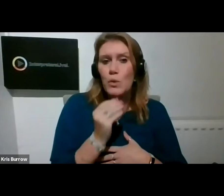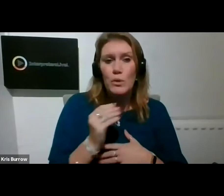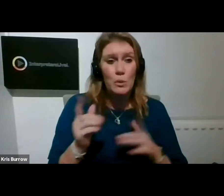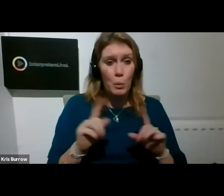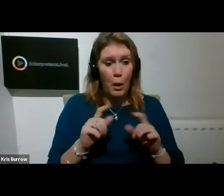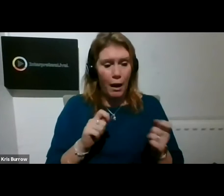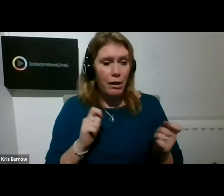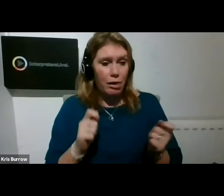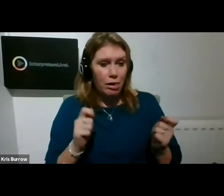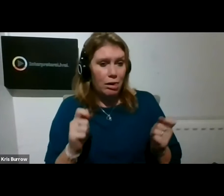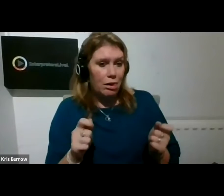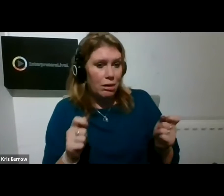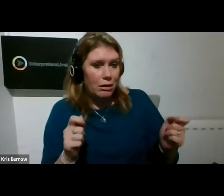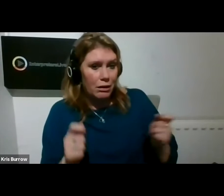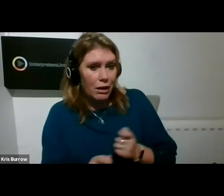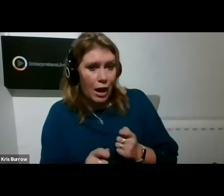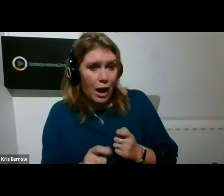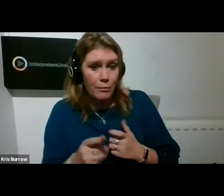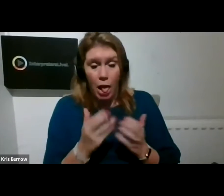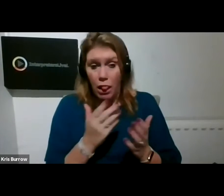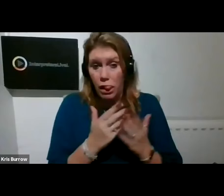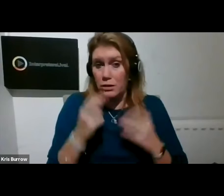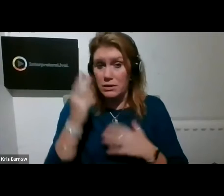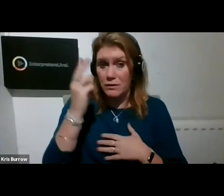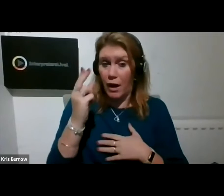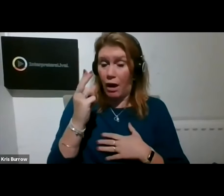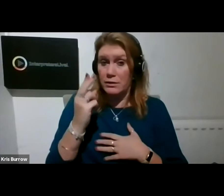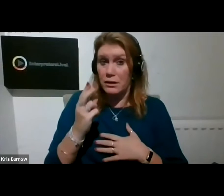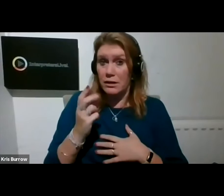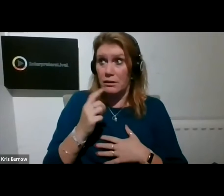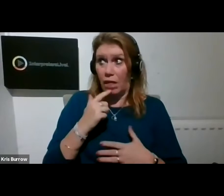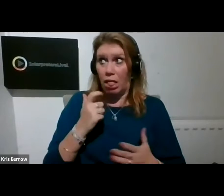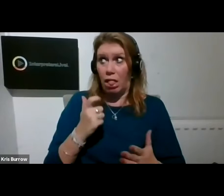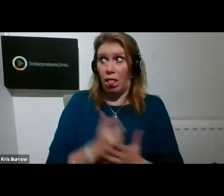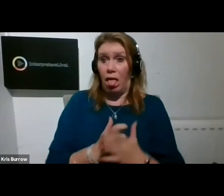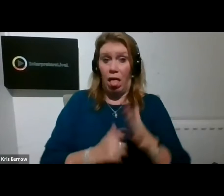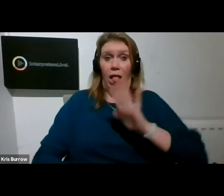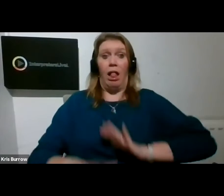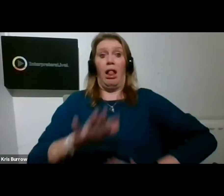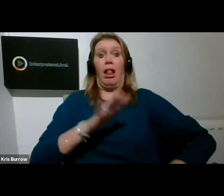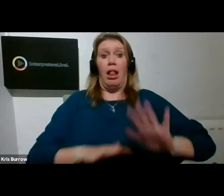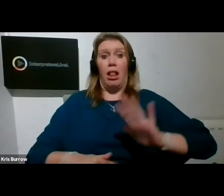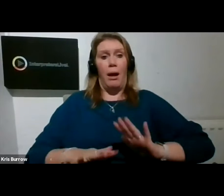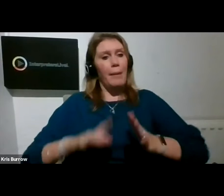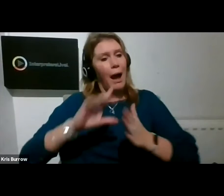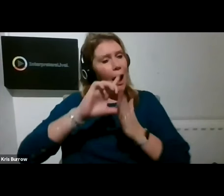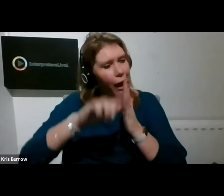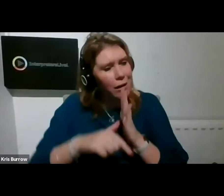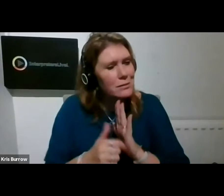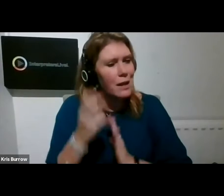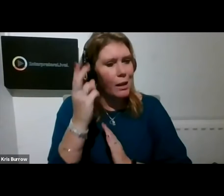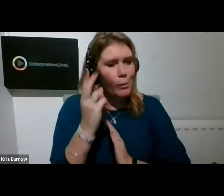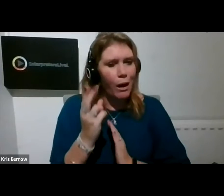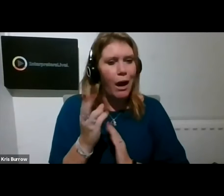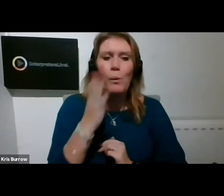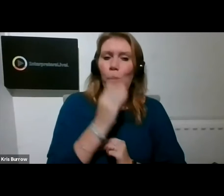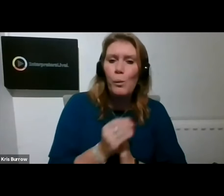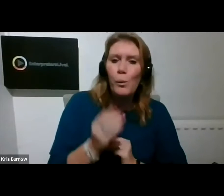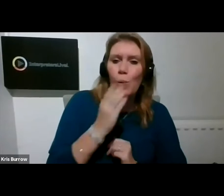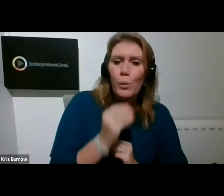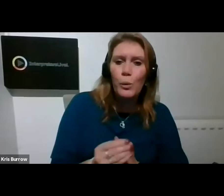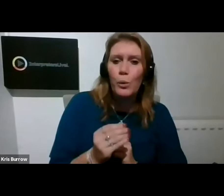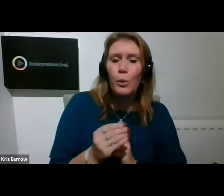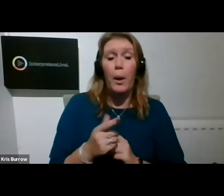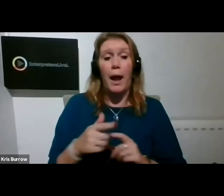artists last year. And that we actually had a really great time doing it, although it's quite difficult subject